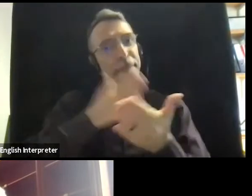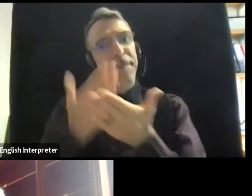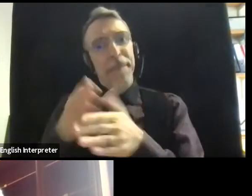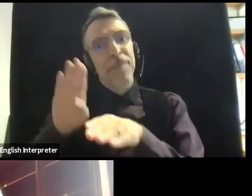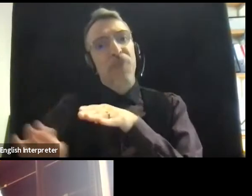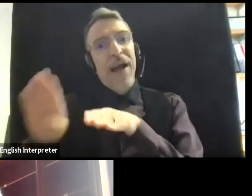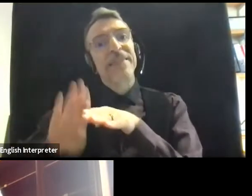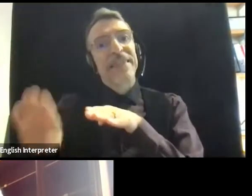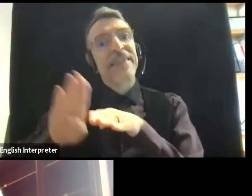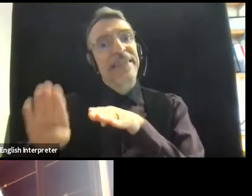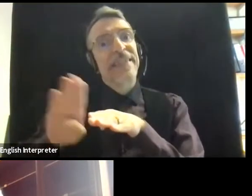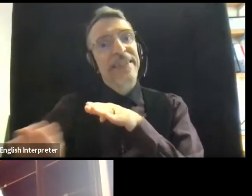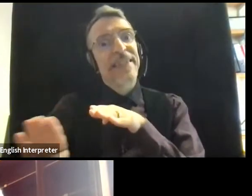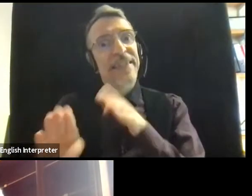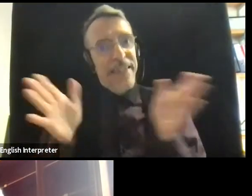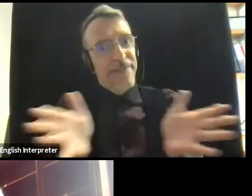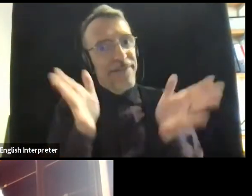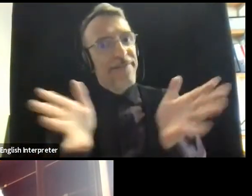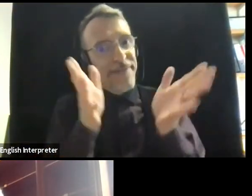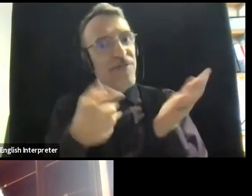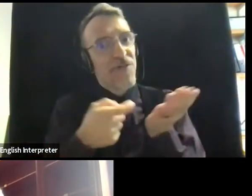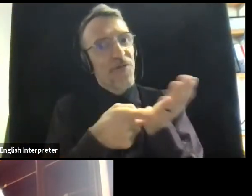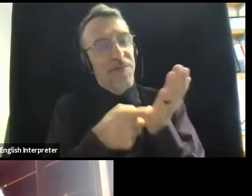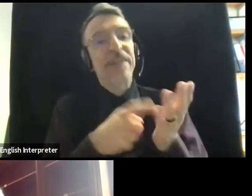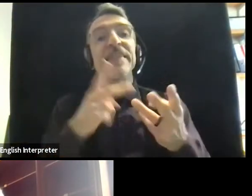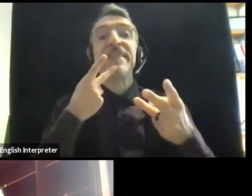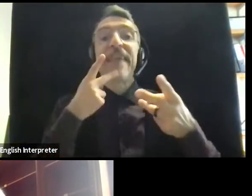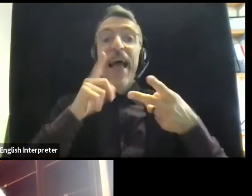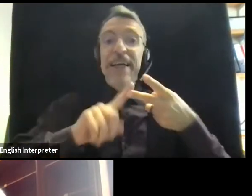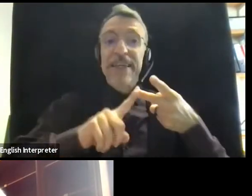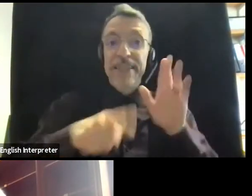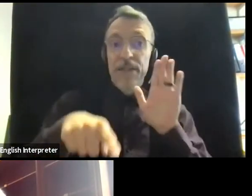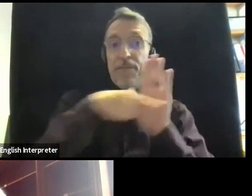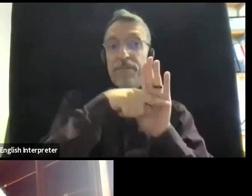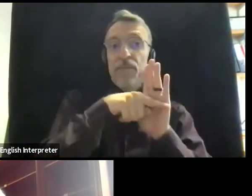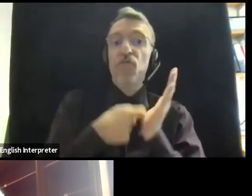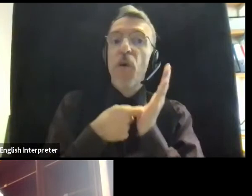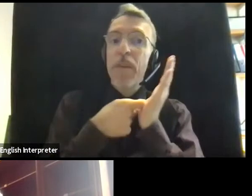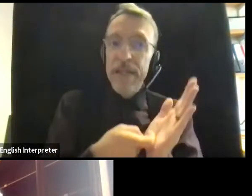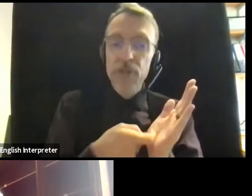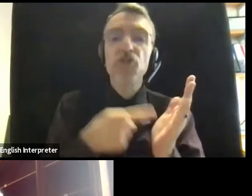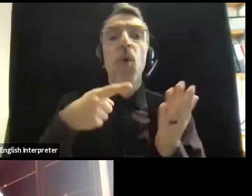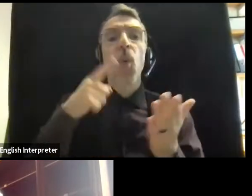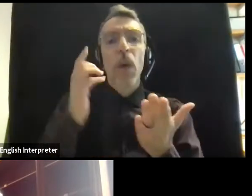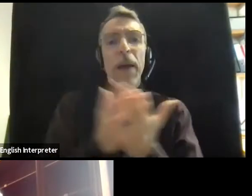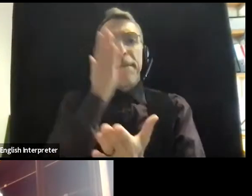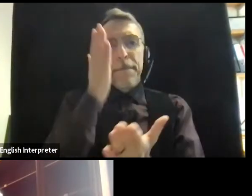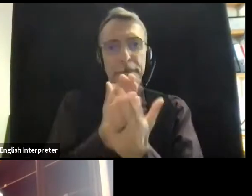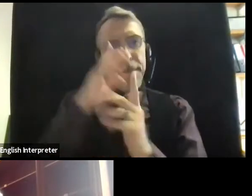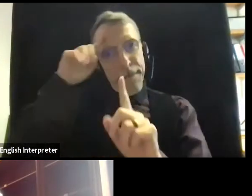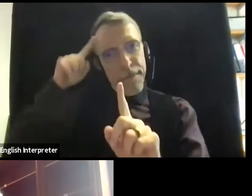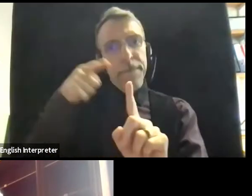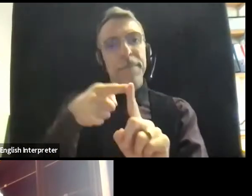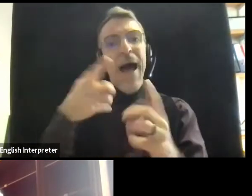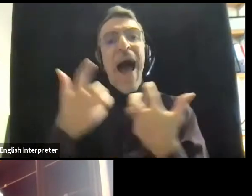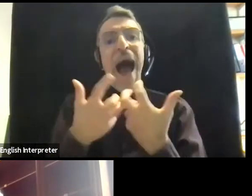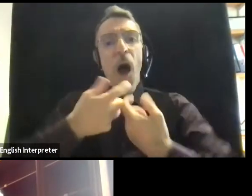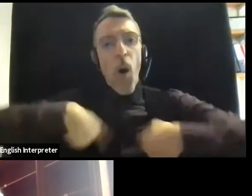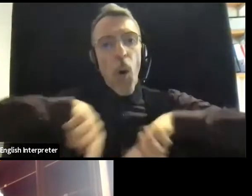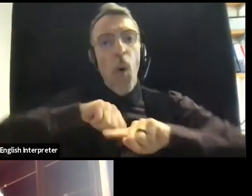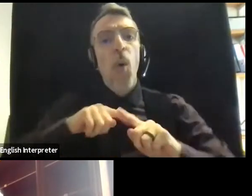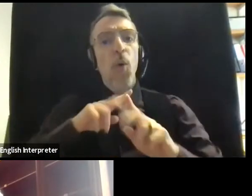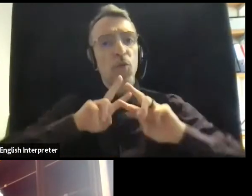The second policy recommendation is that we need to be truly purposeful in how we do our own research